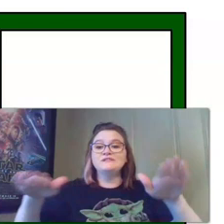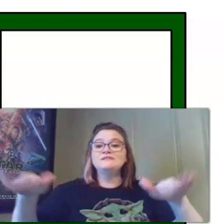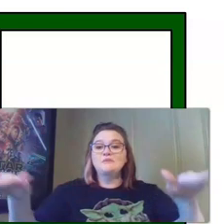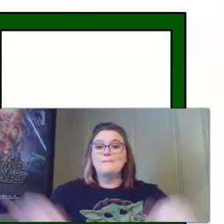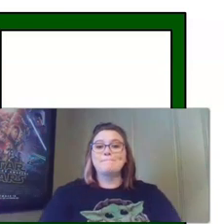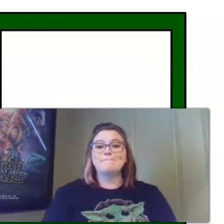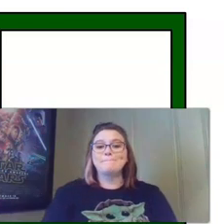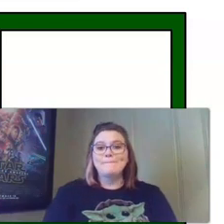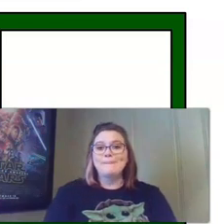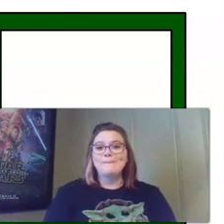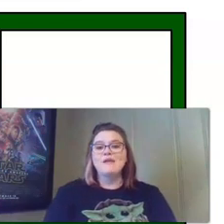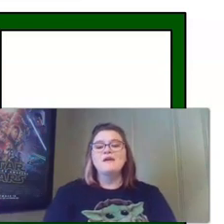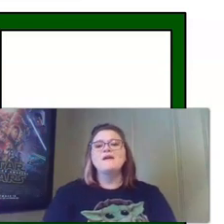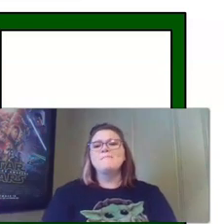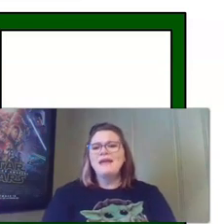Children.